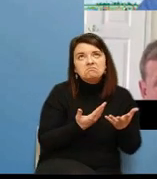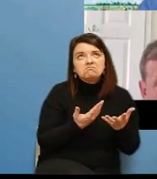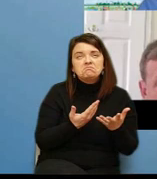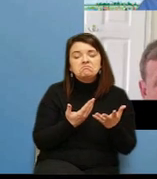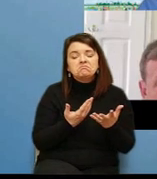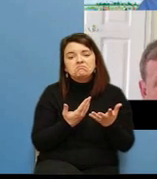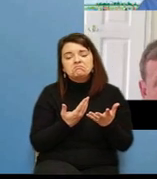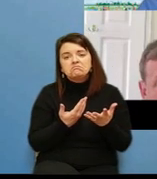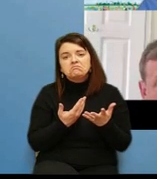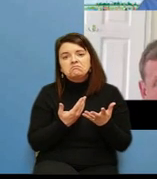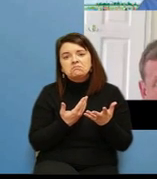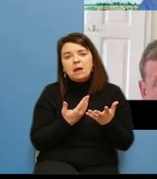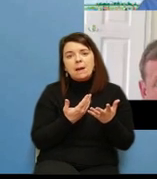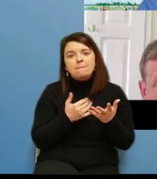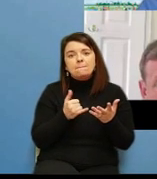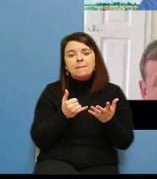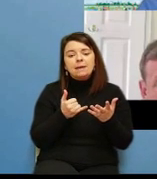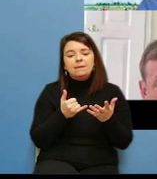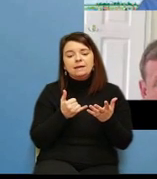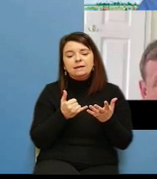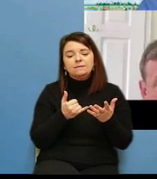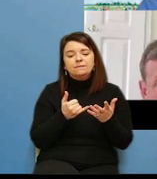You could say there are some drivers to